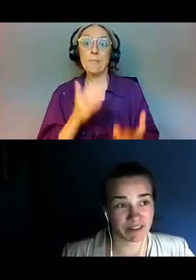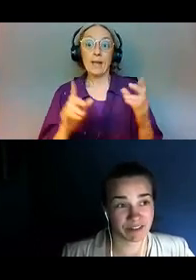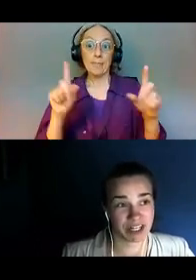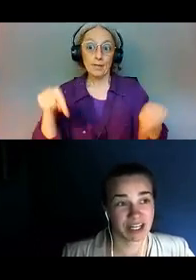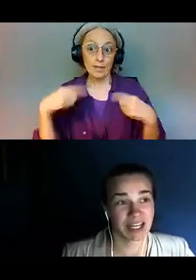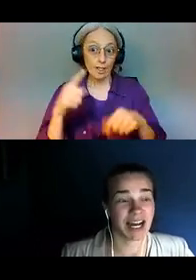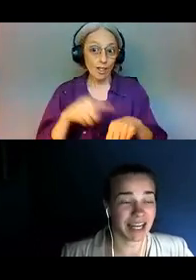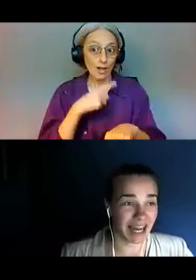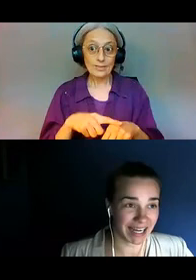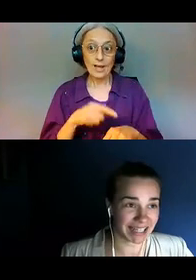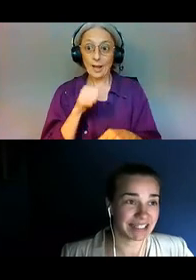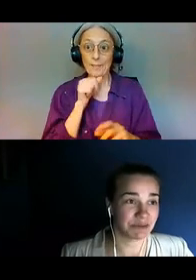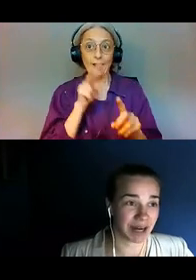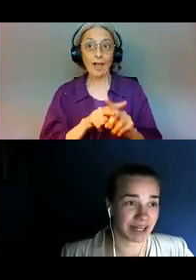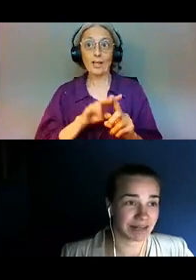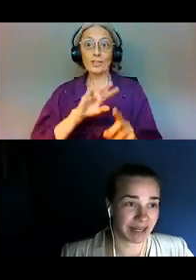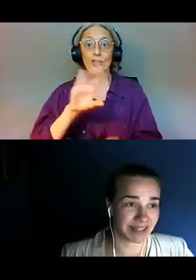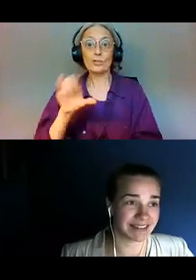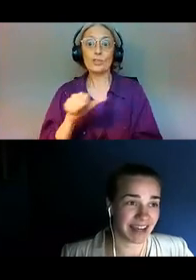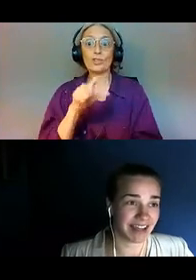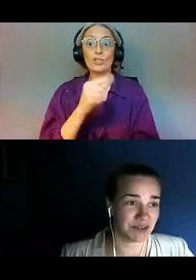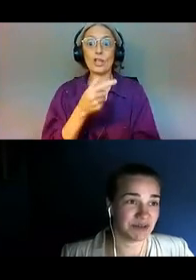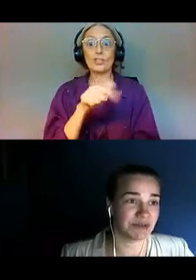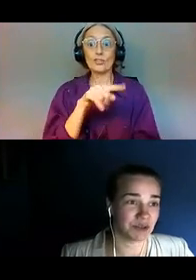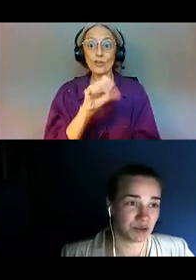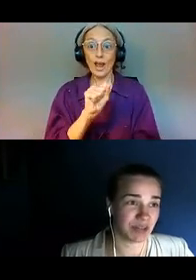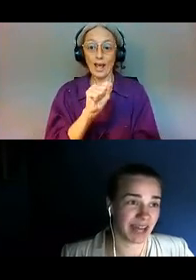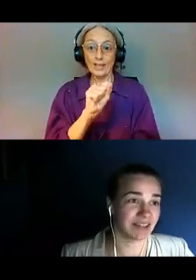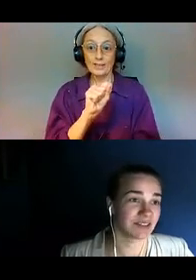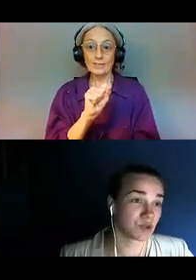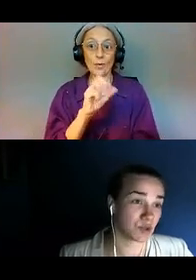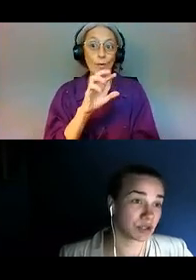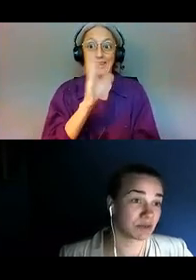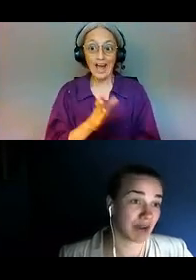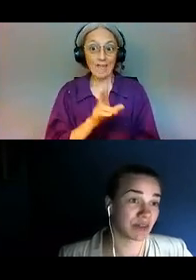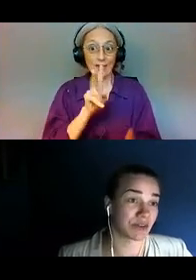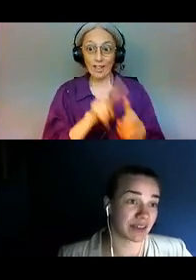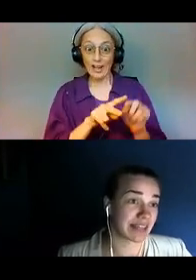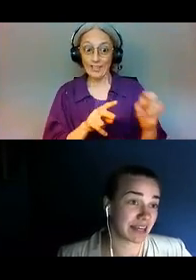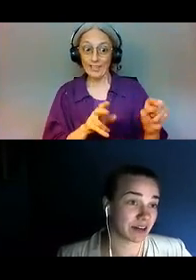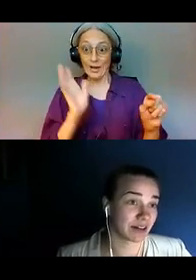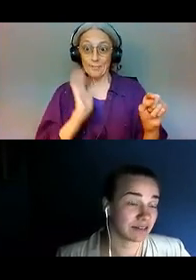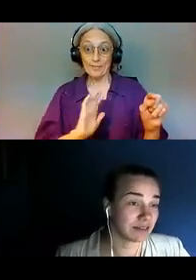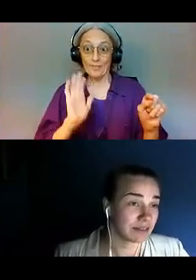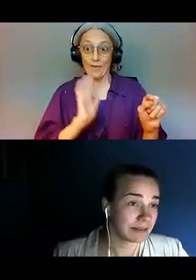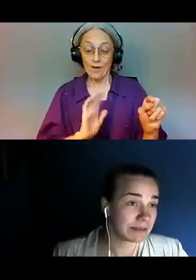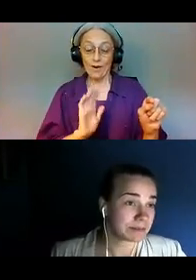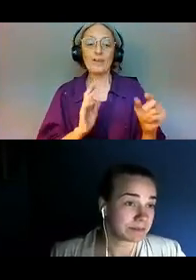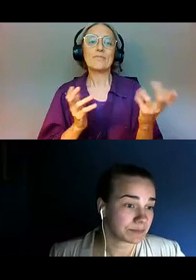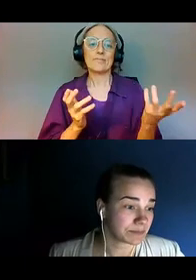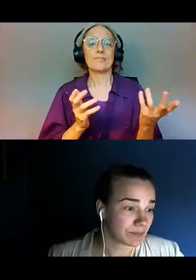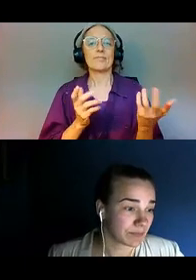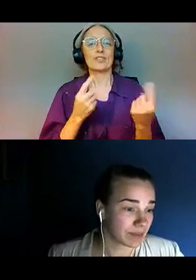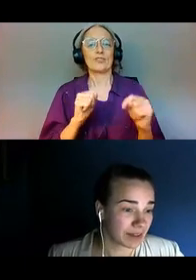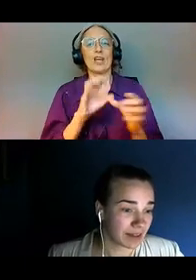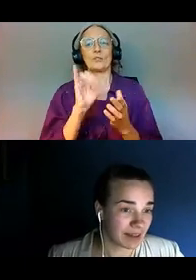recently or ever, I highly recommend that you do that sooner rather than later.